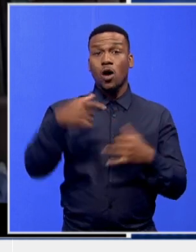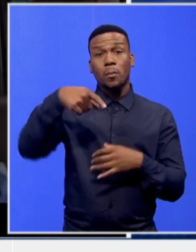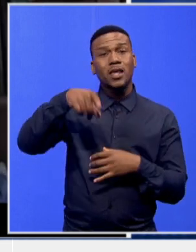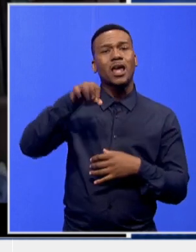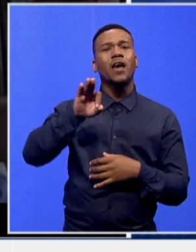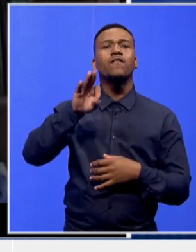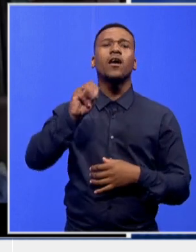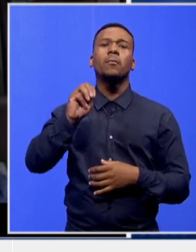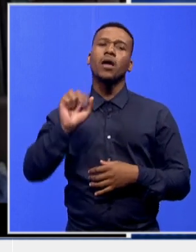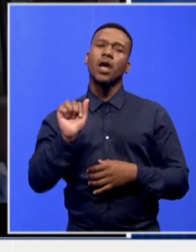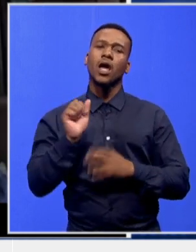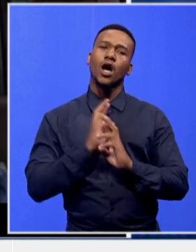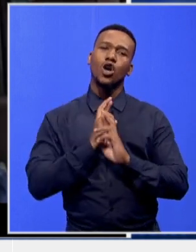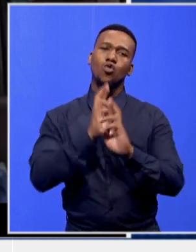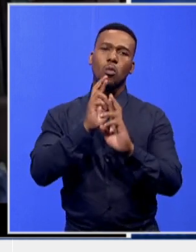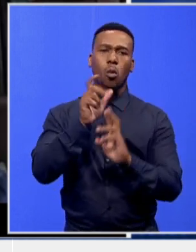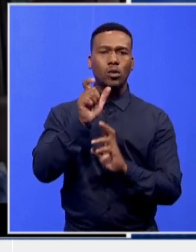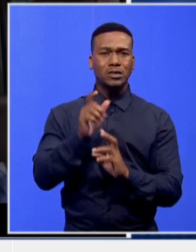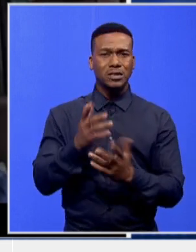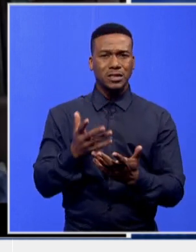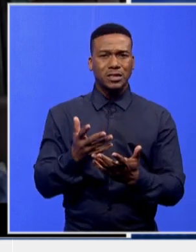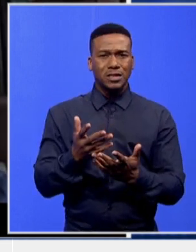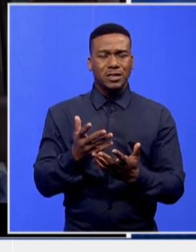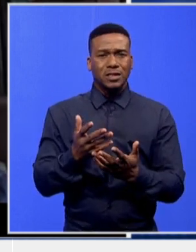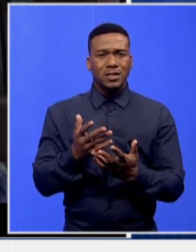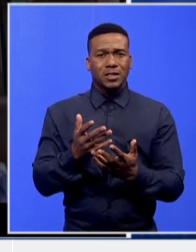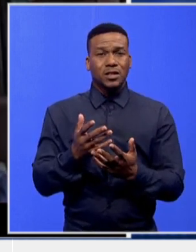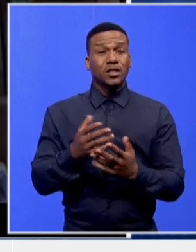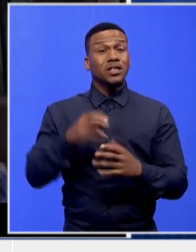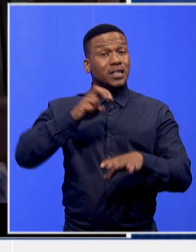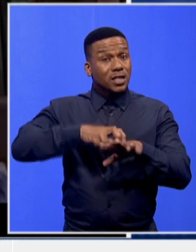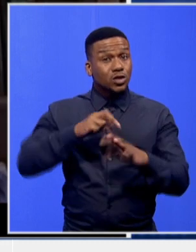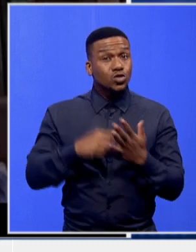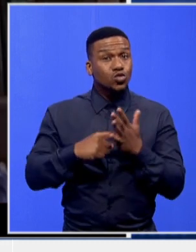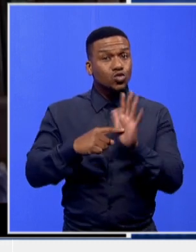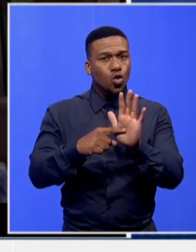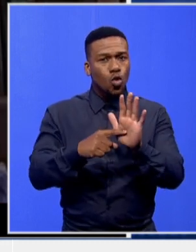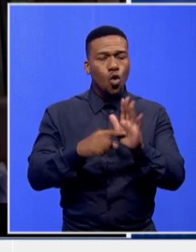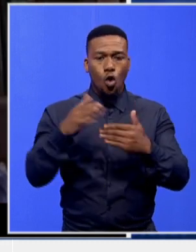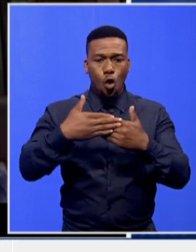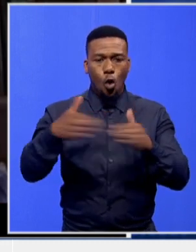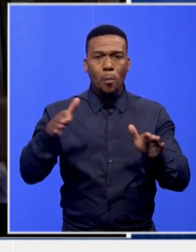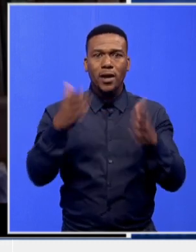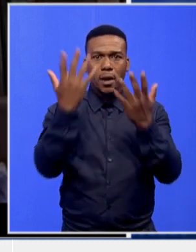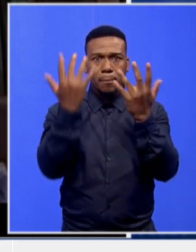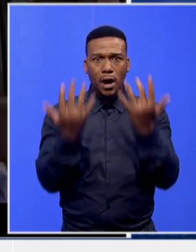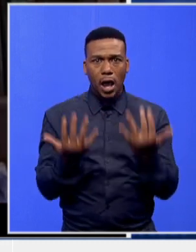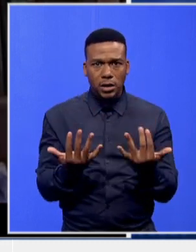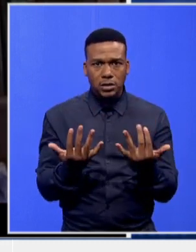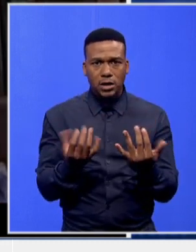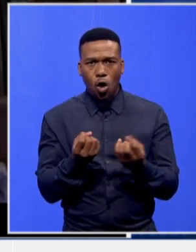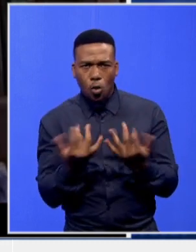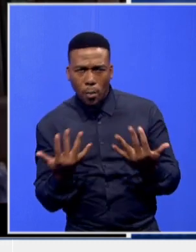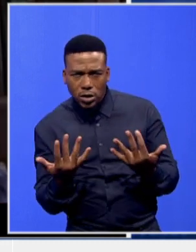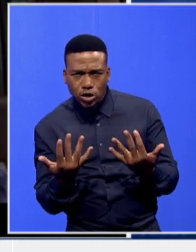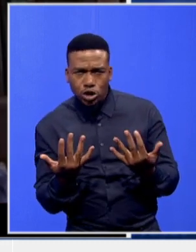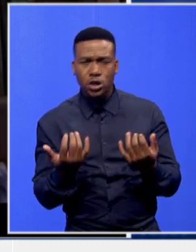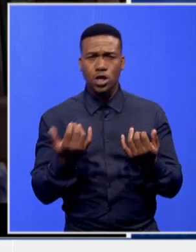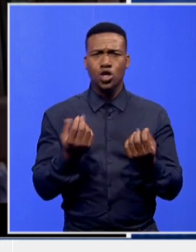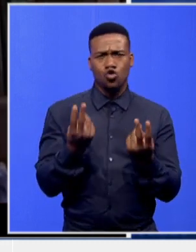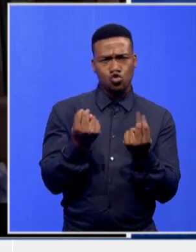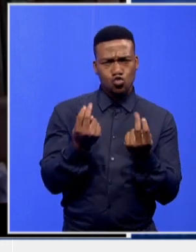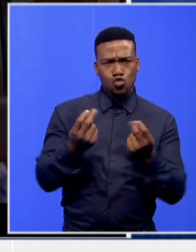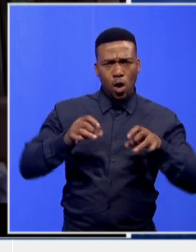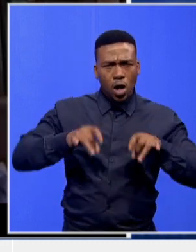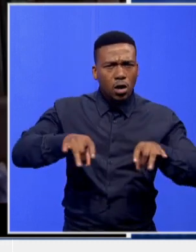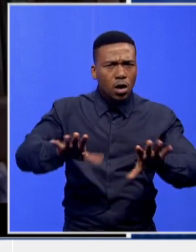an entity has to do is to show what was the opening balance, what is the new expenditure,